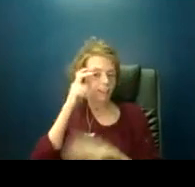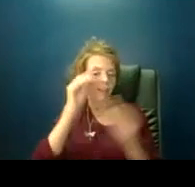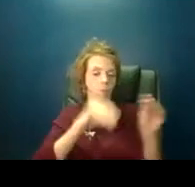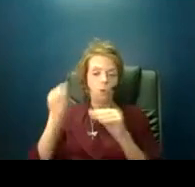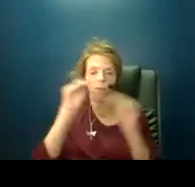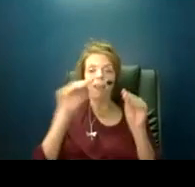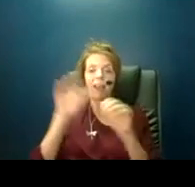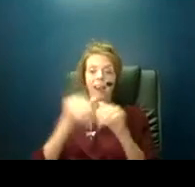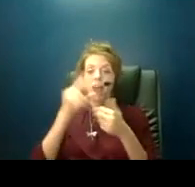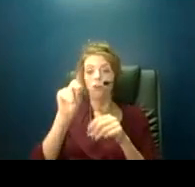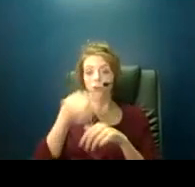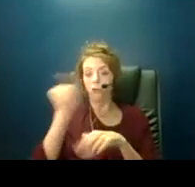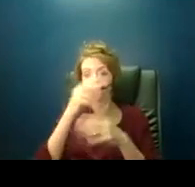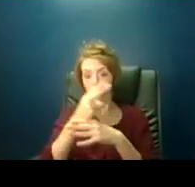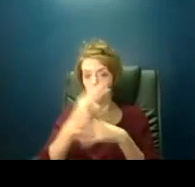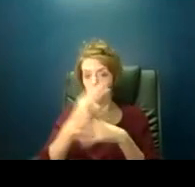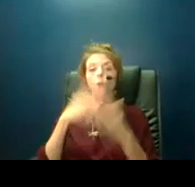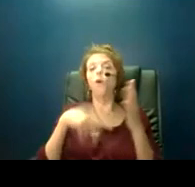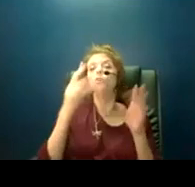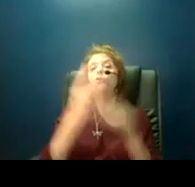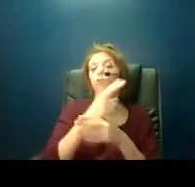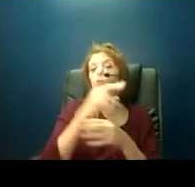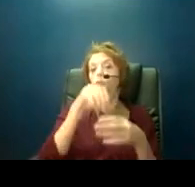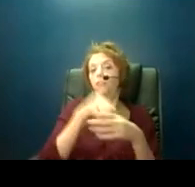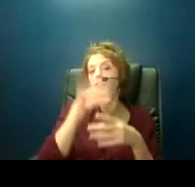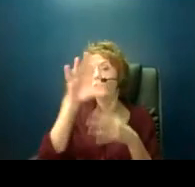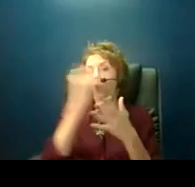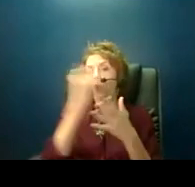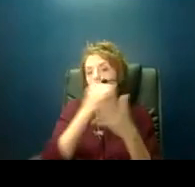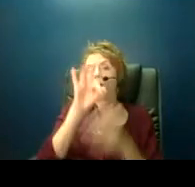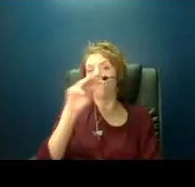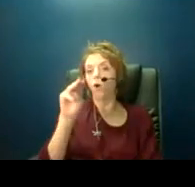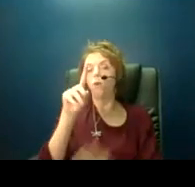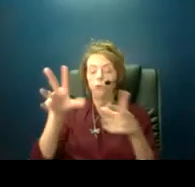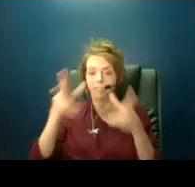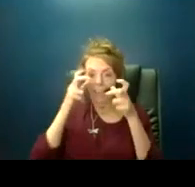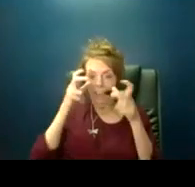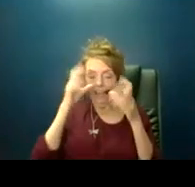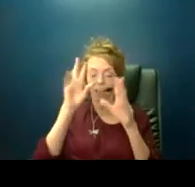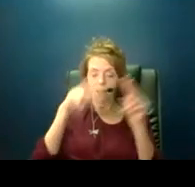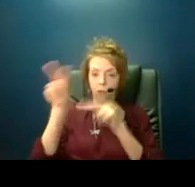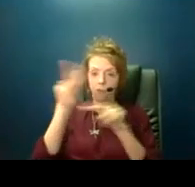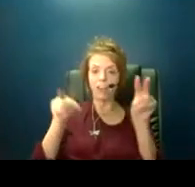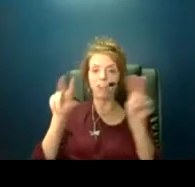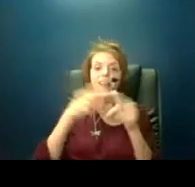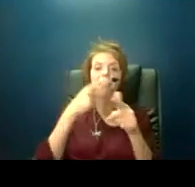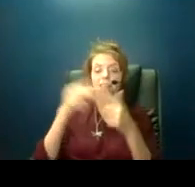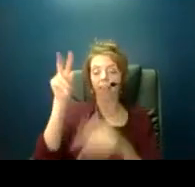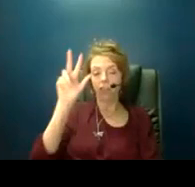use in your art form to take in observations? And then the third column, the process